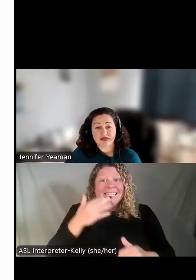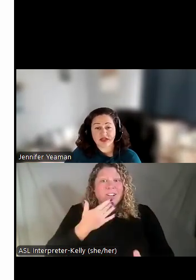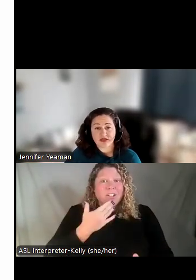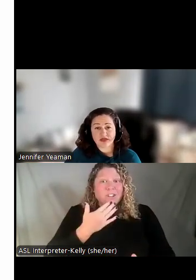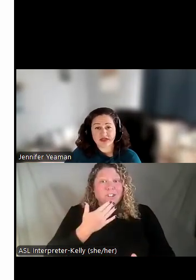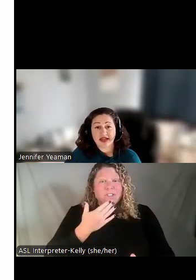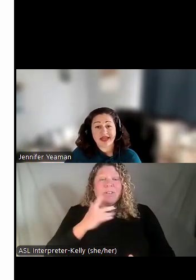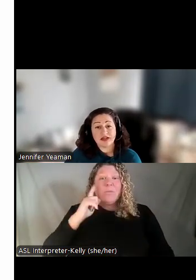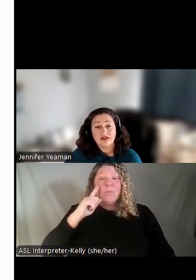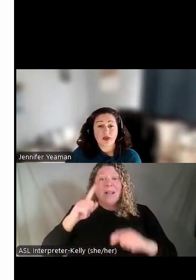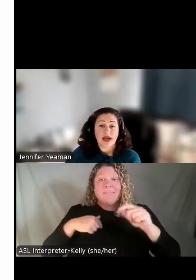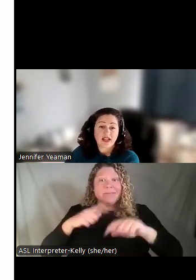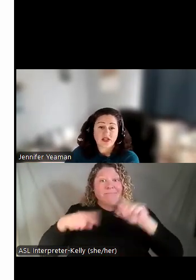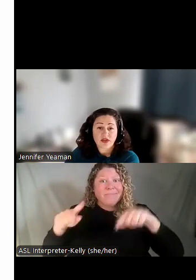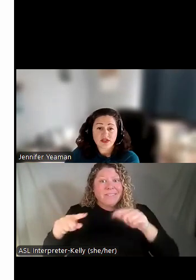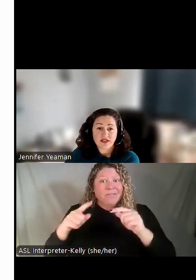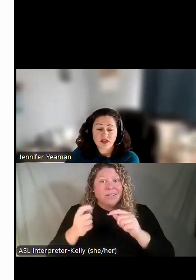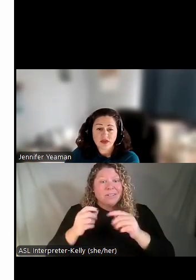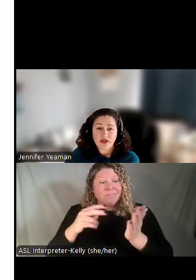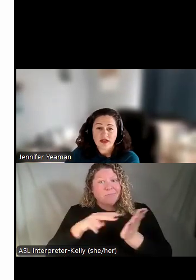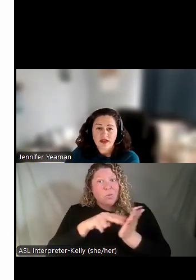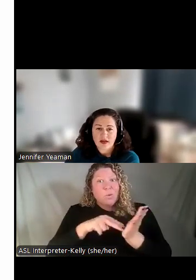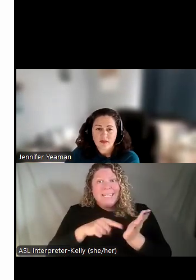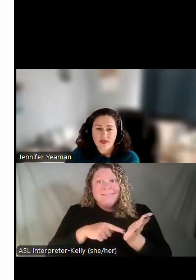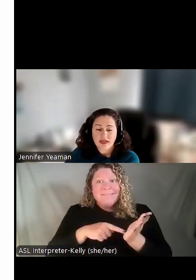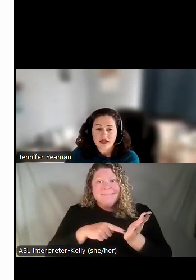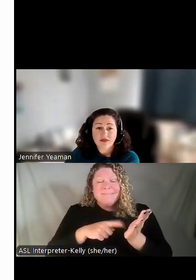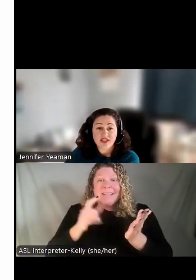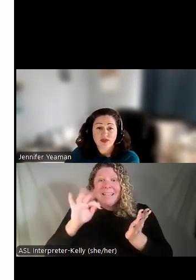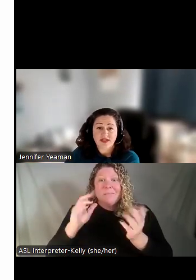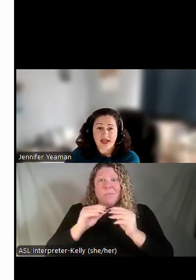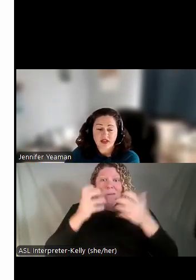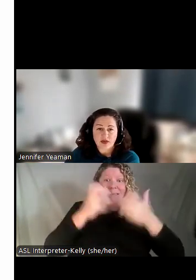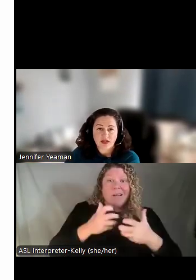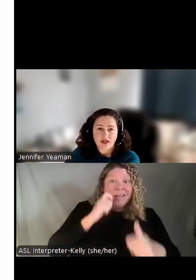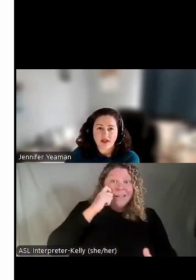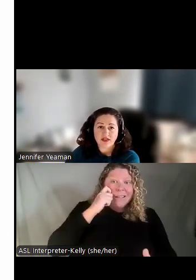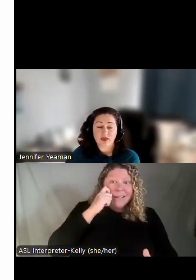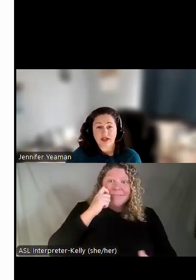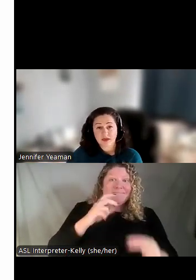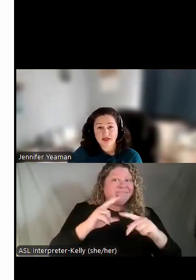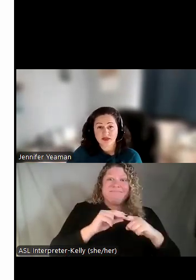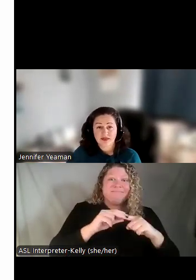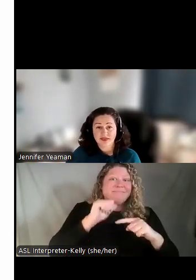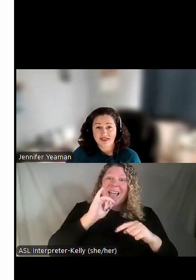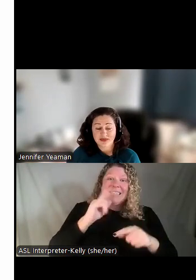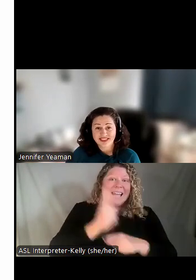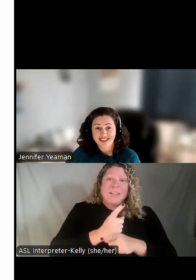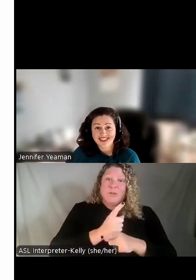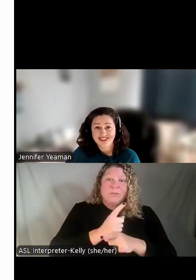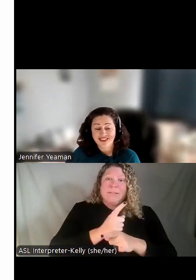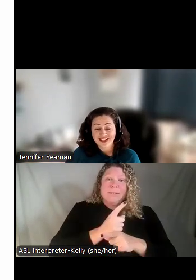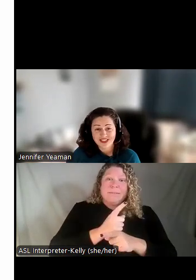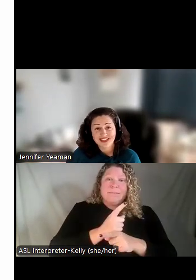read at different levels. And if you had a darker skin tone, the device was less accurate. So when it comes to like